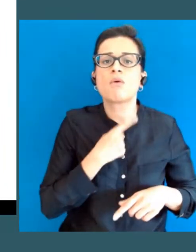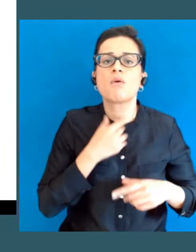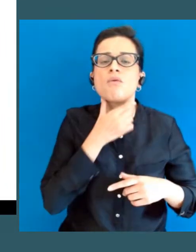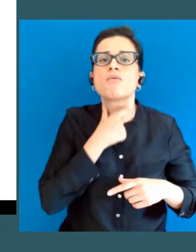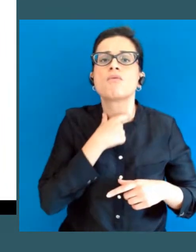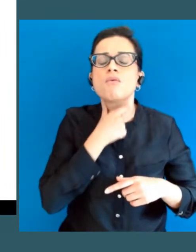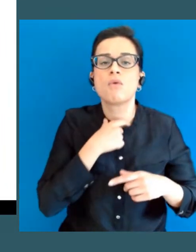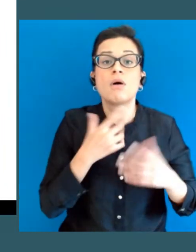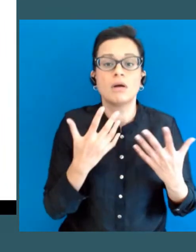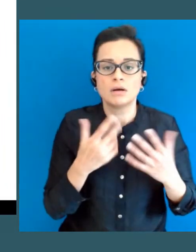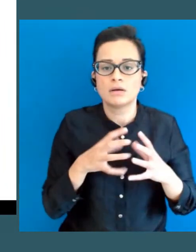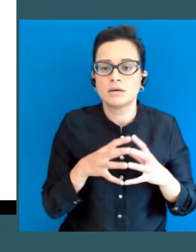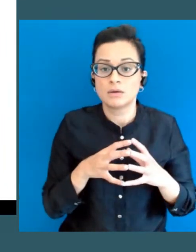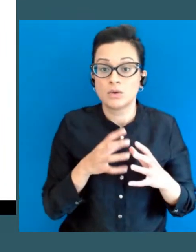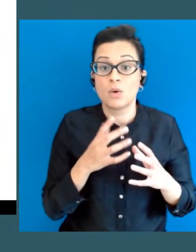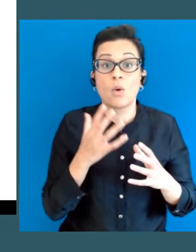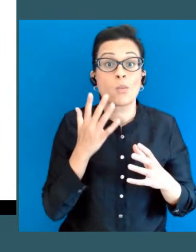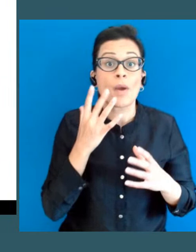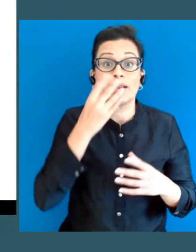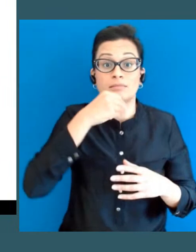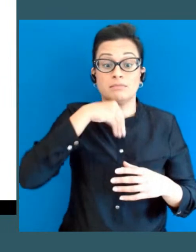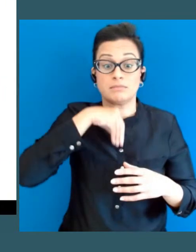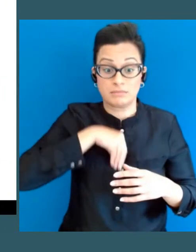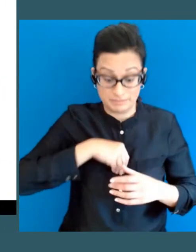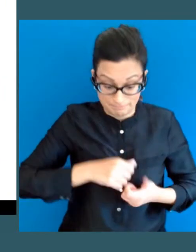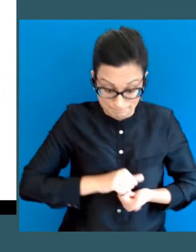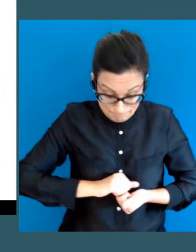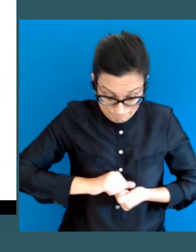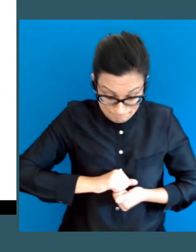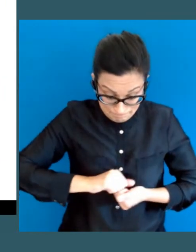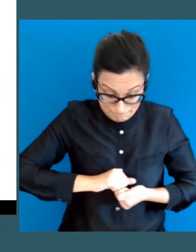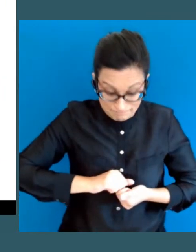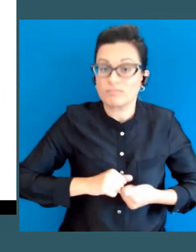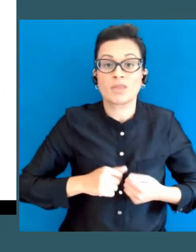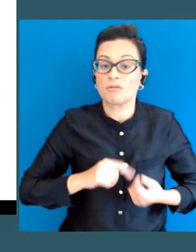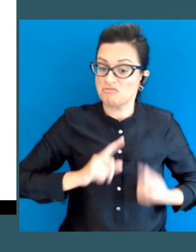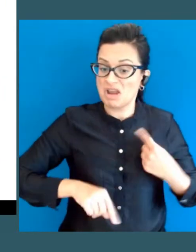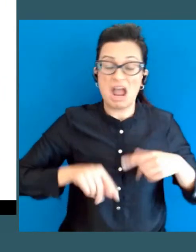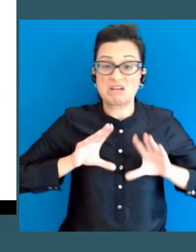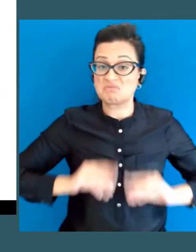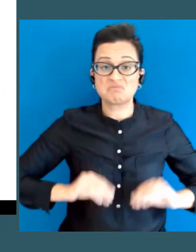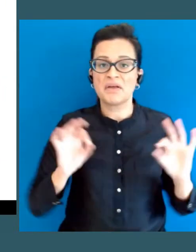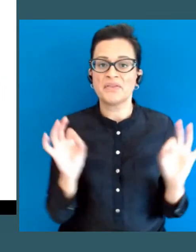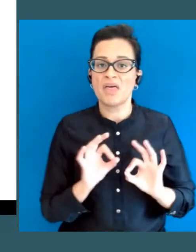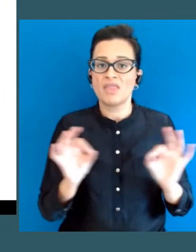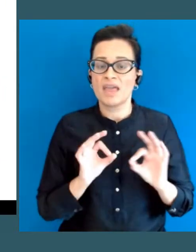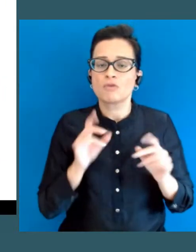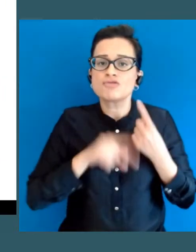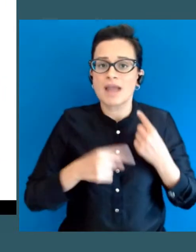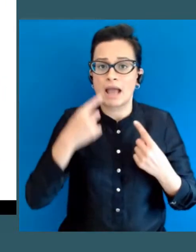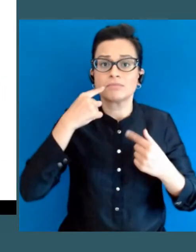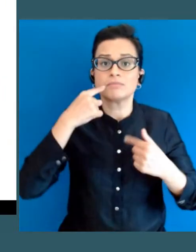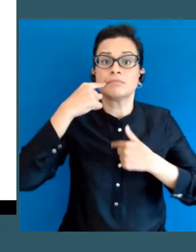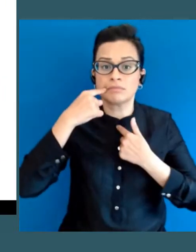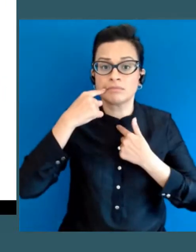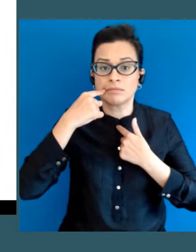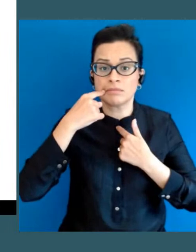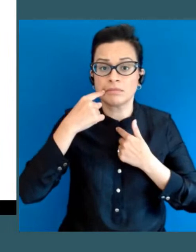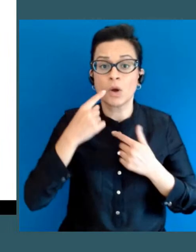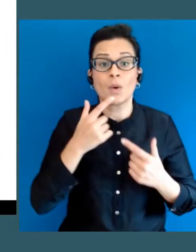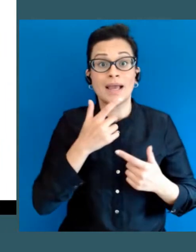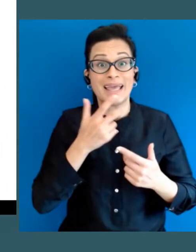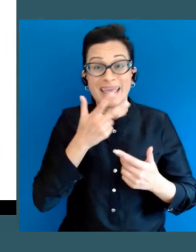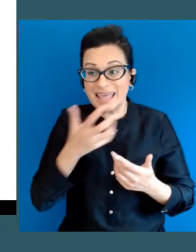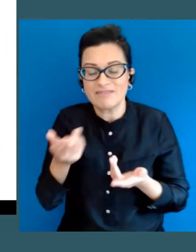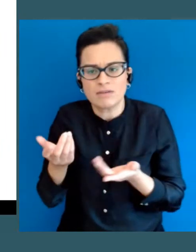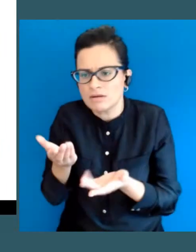that is digested, the reaction stops. And so what happens is, and if it's heated up, the reaction